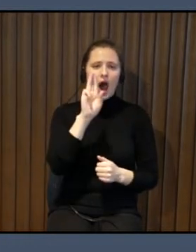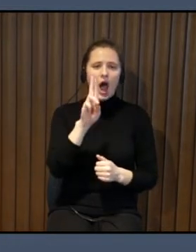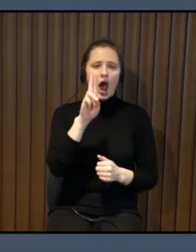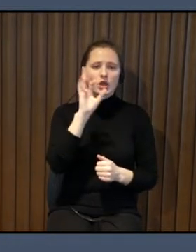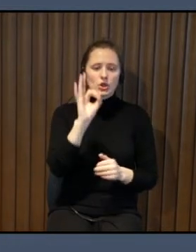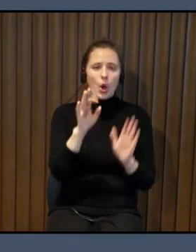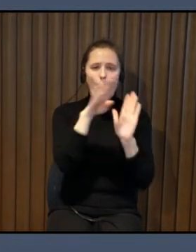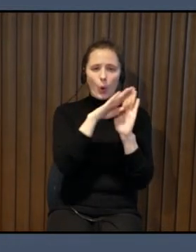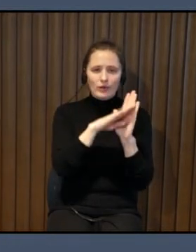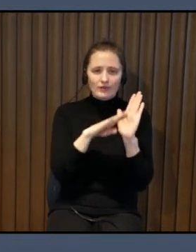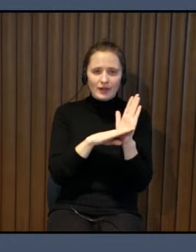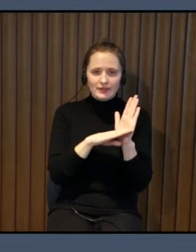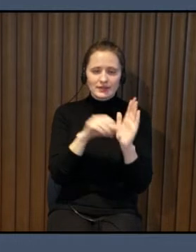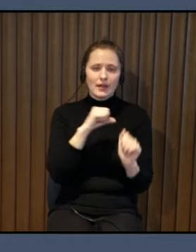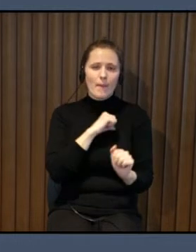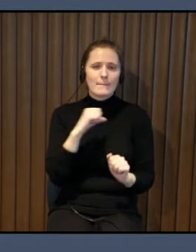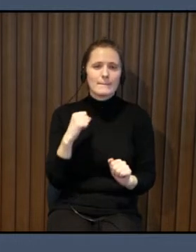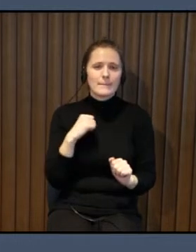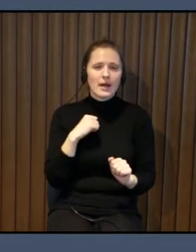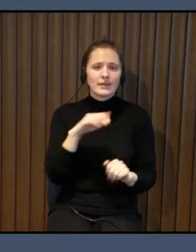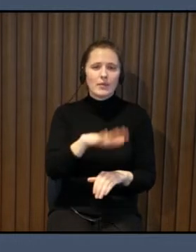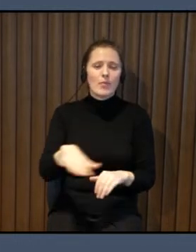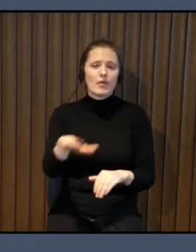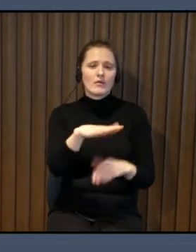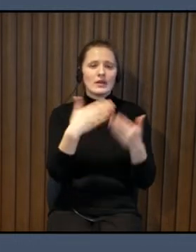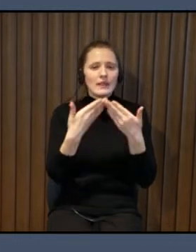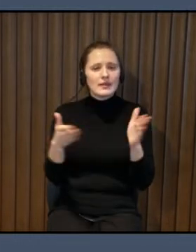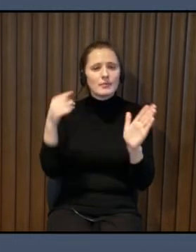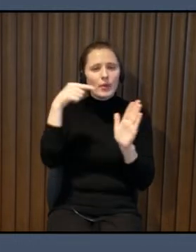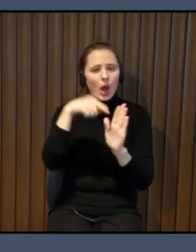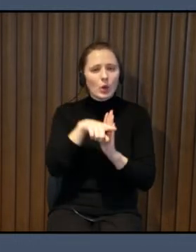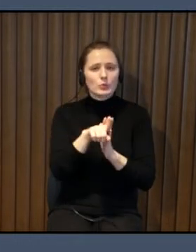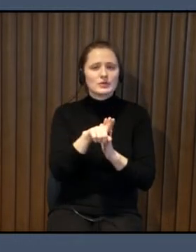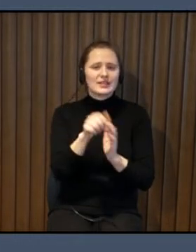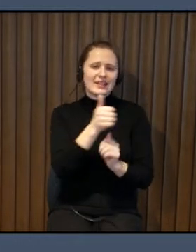If the convention itself